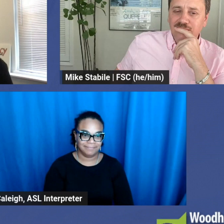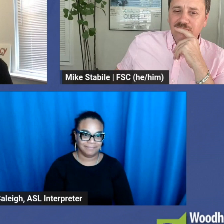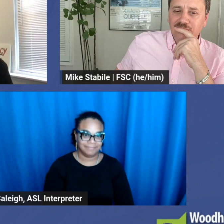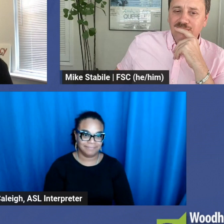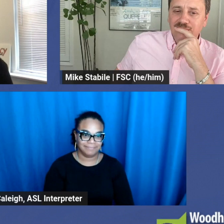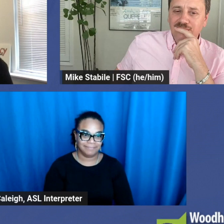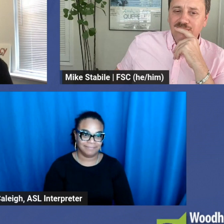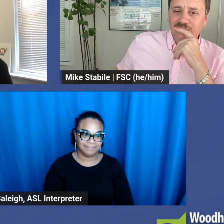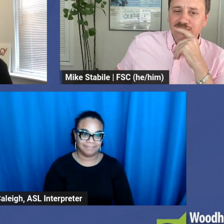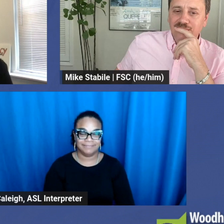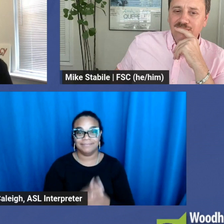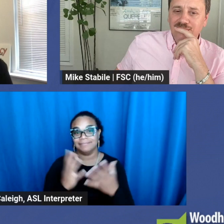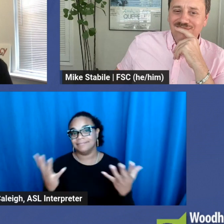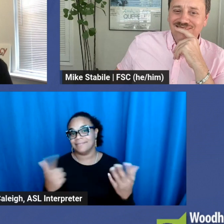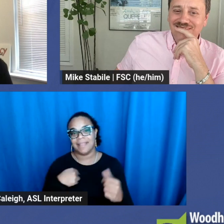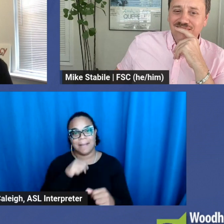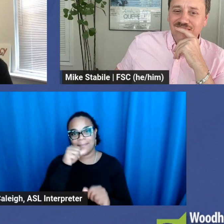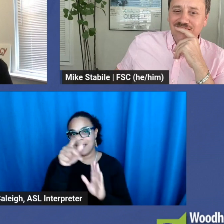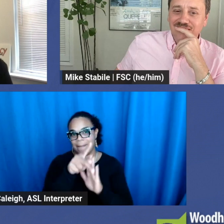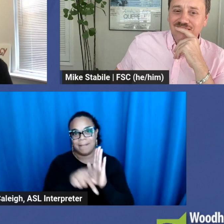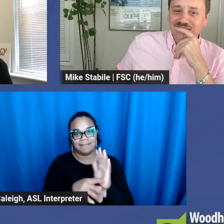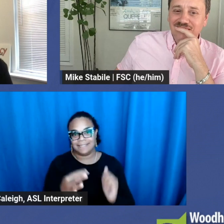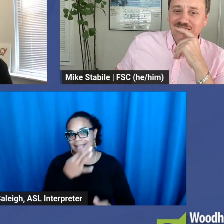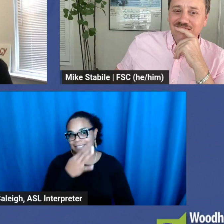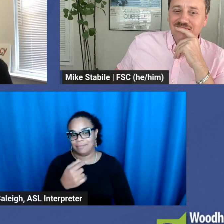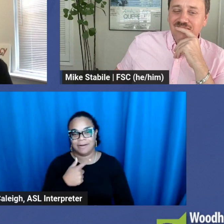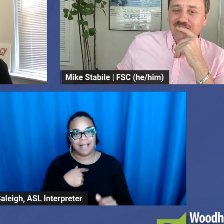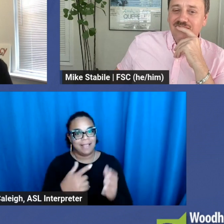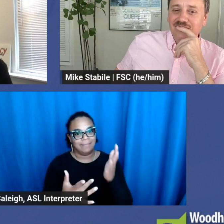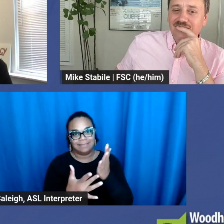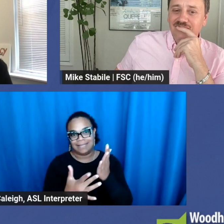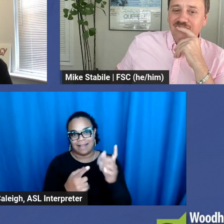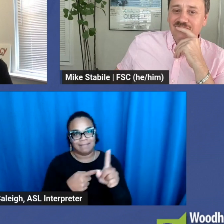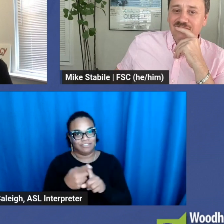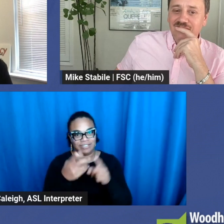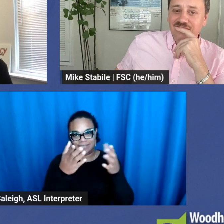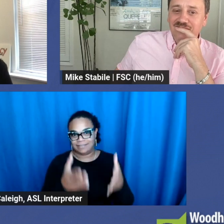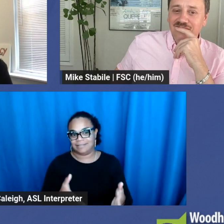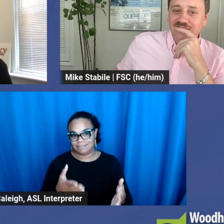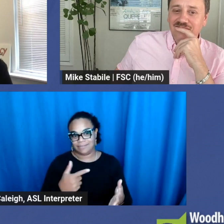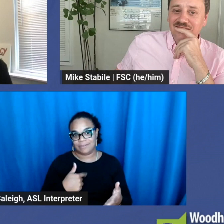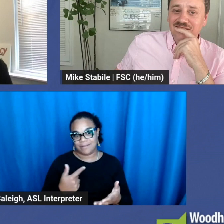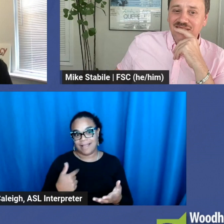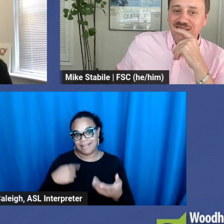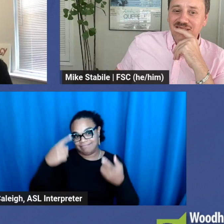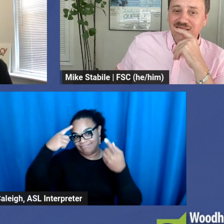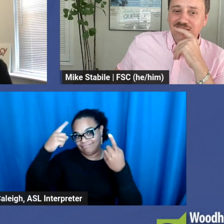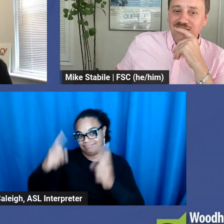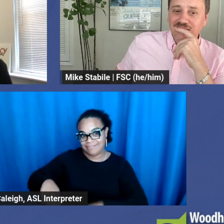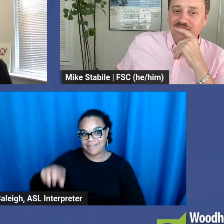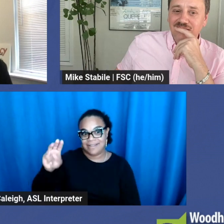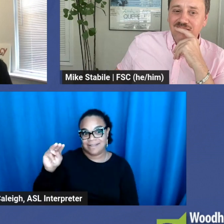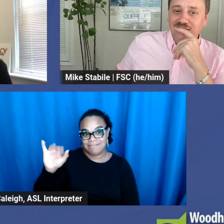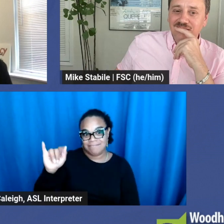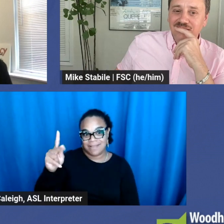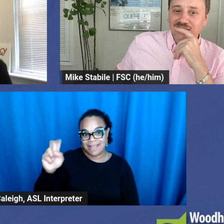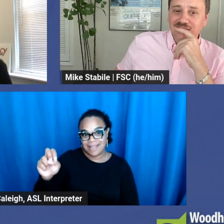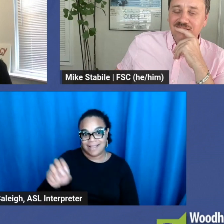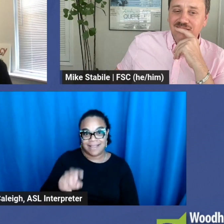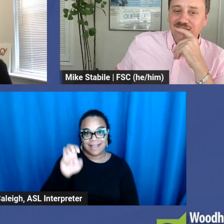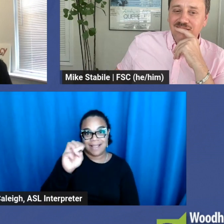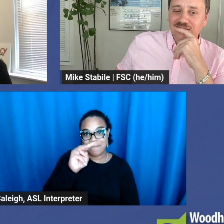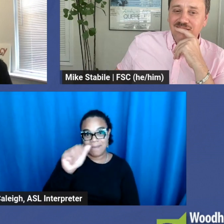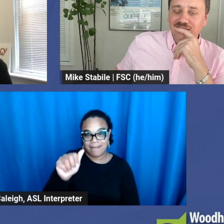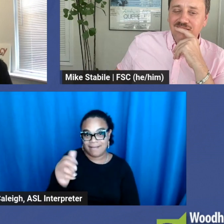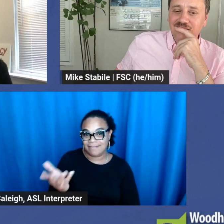Well, I'm not a policy expert. I'm a technologist. So I think I would just piggyback on what was already brought up by Mike and Emma.